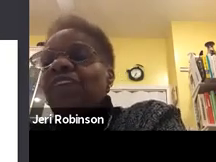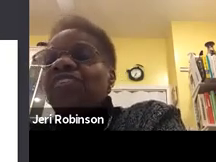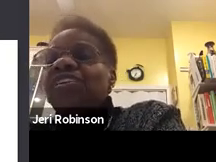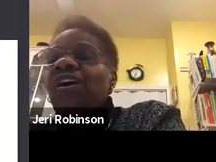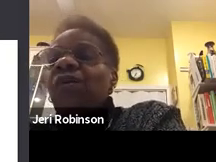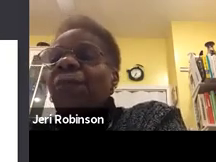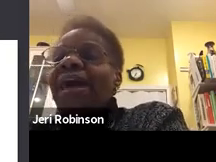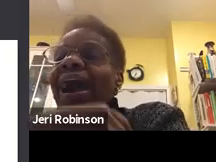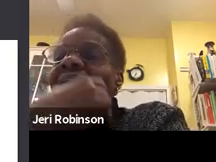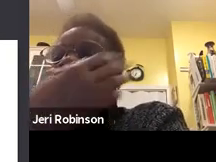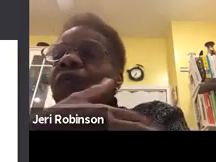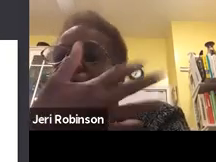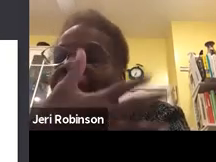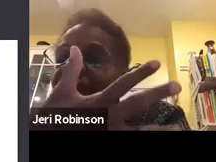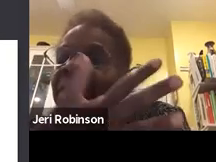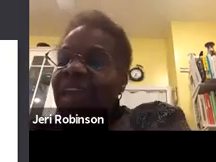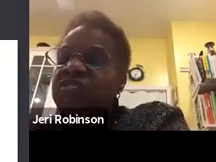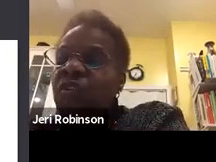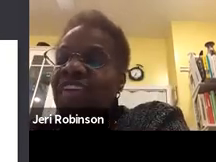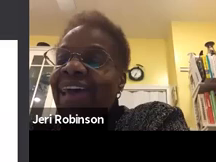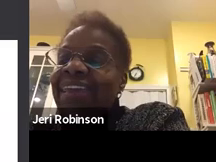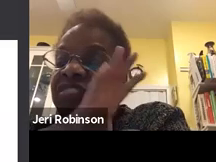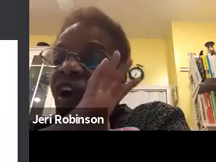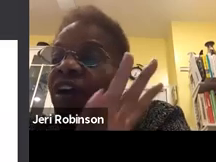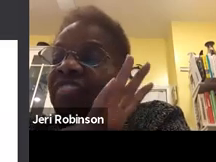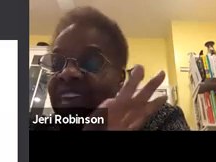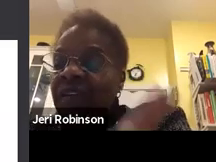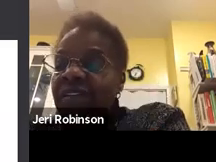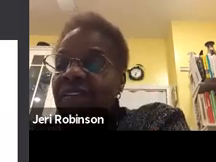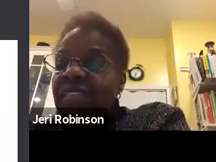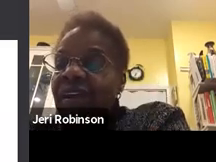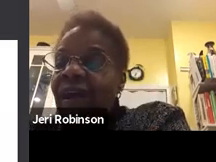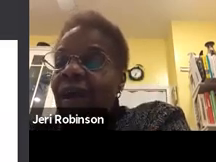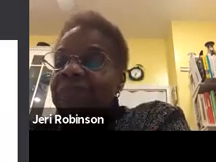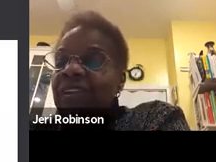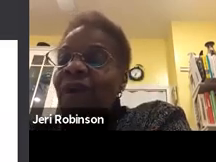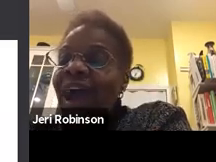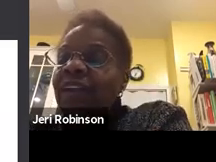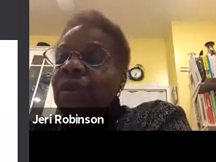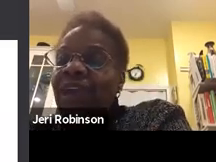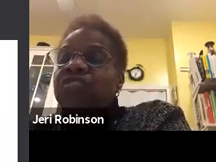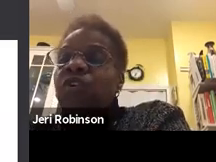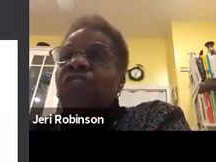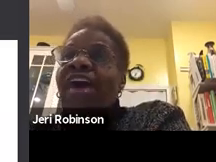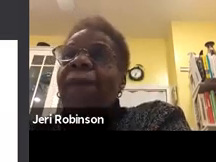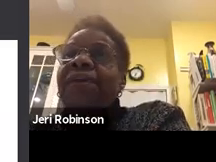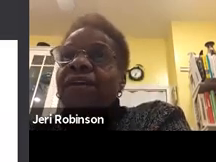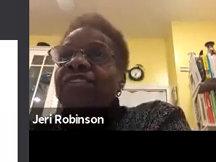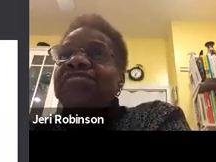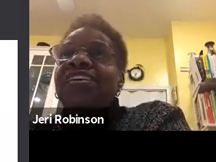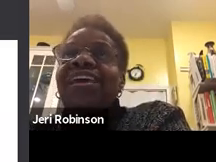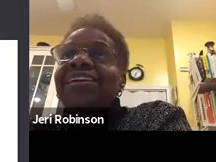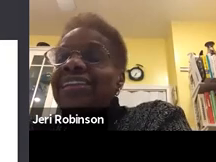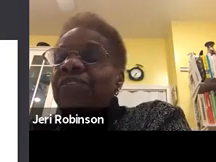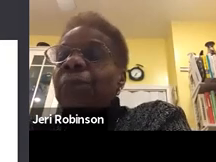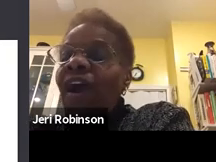grade level. You know, how would we make sure that it's all there? You know, how do we make sure that